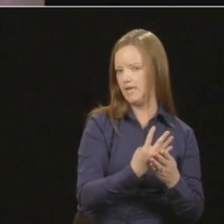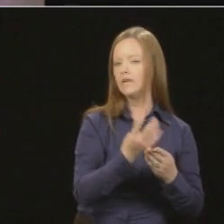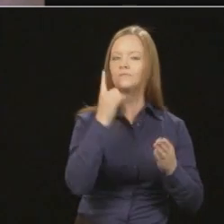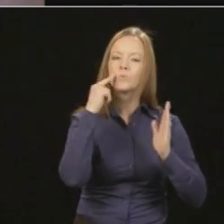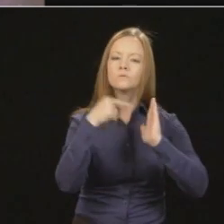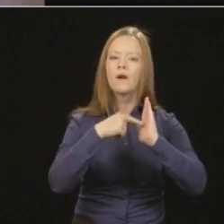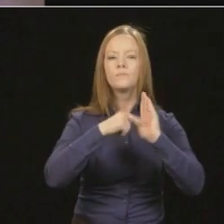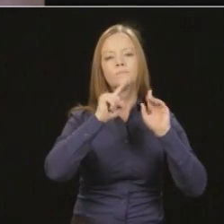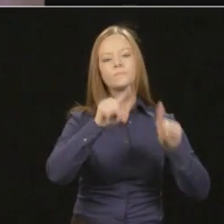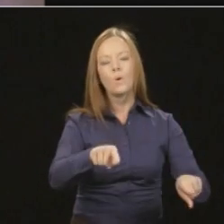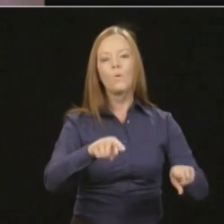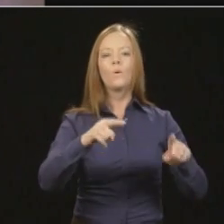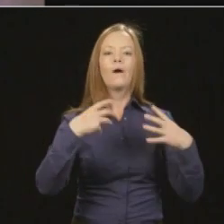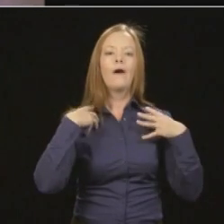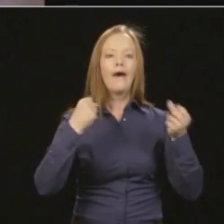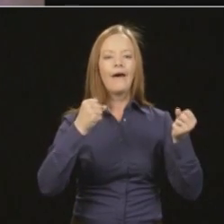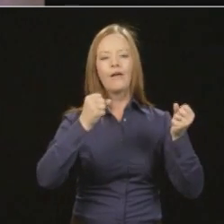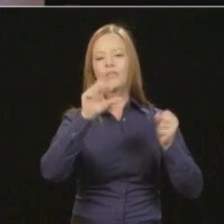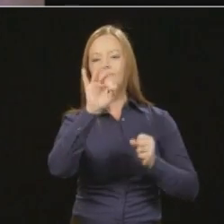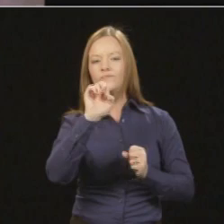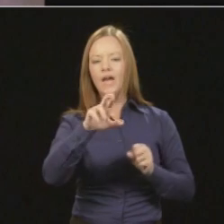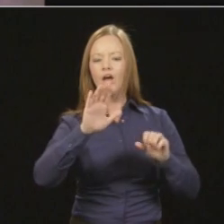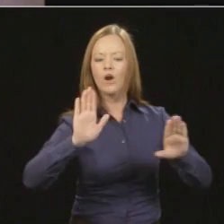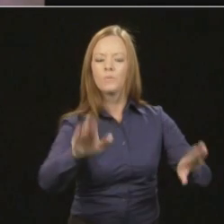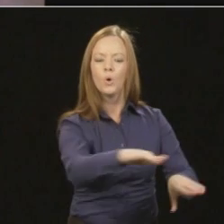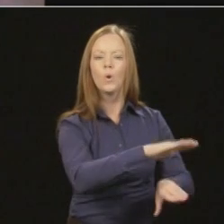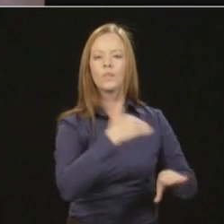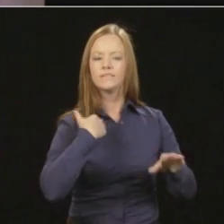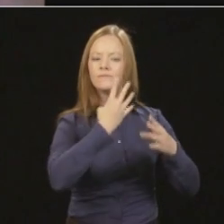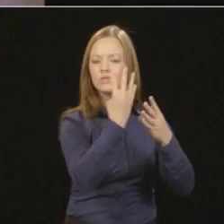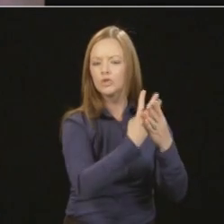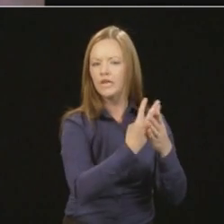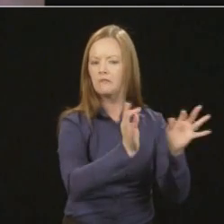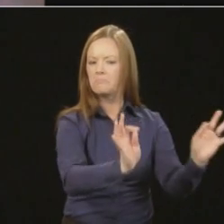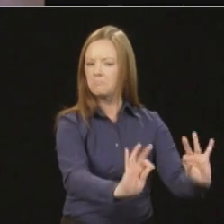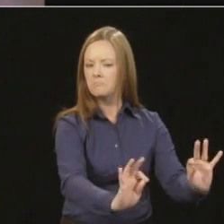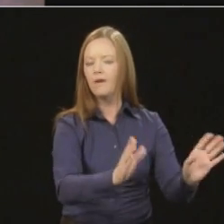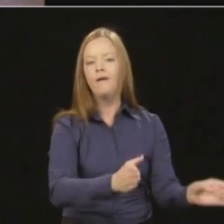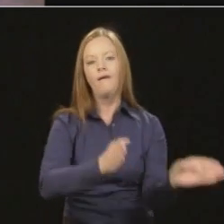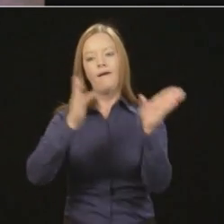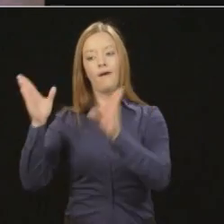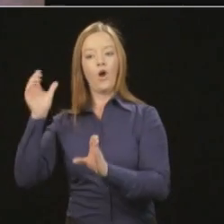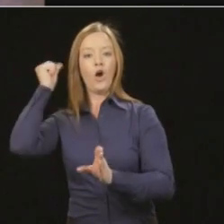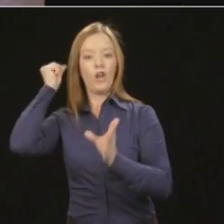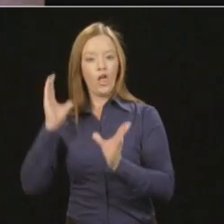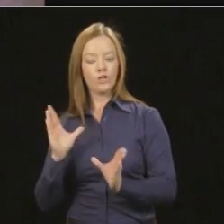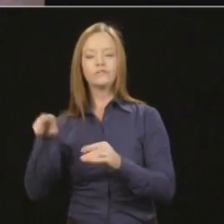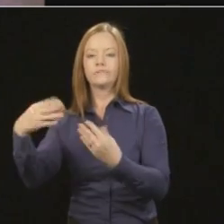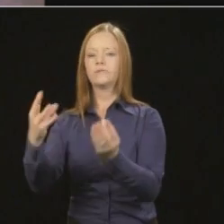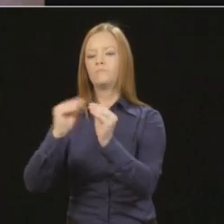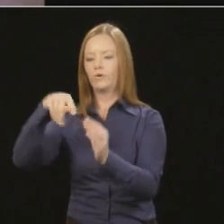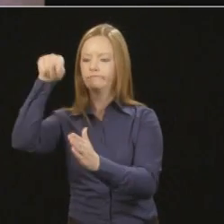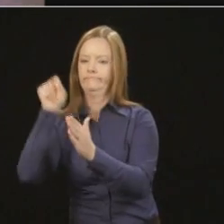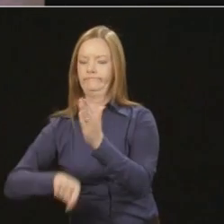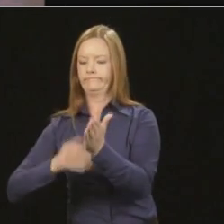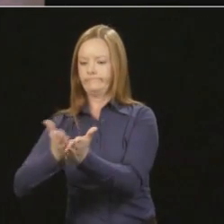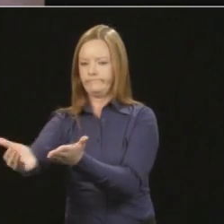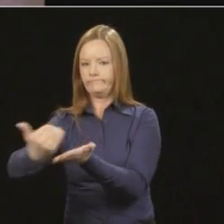fair, and a thorough audiological examination that you would receive from an audiologist.